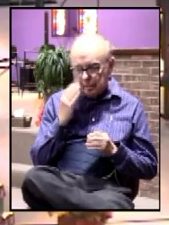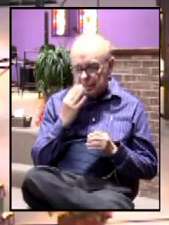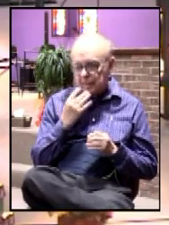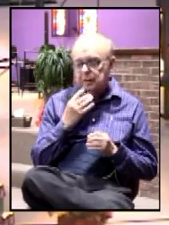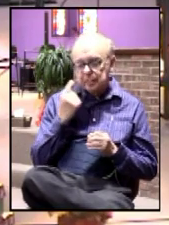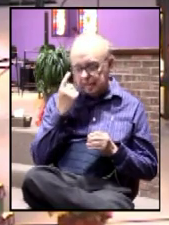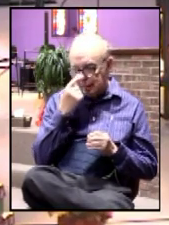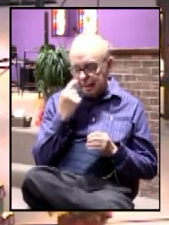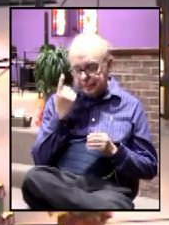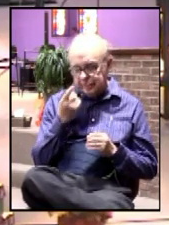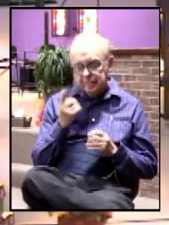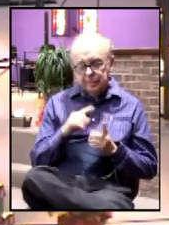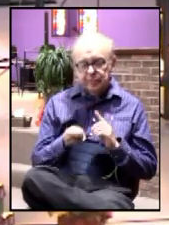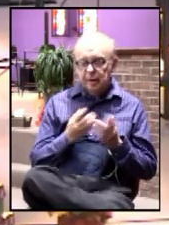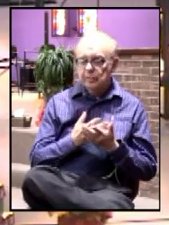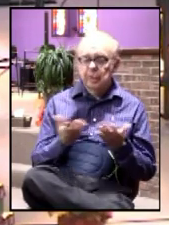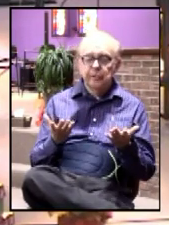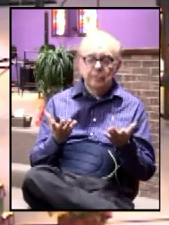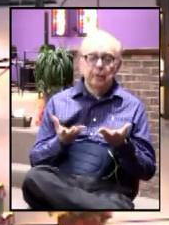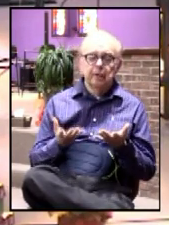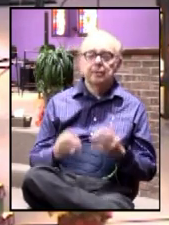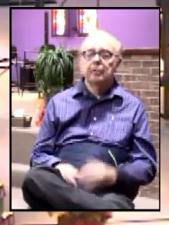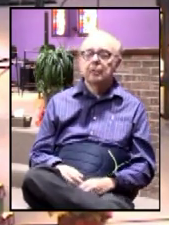be. Okay?